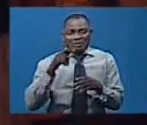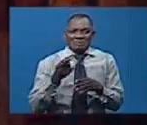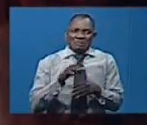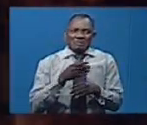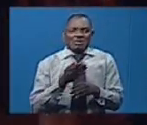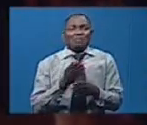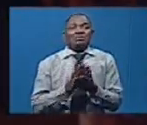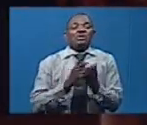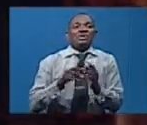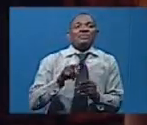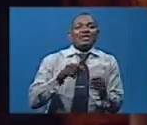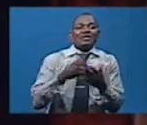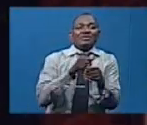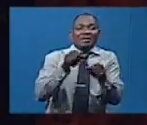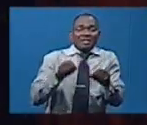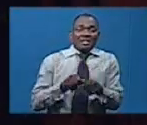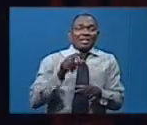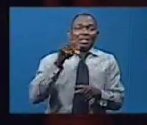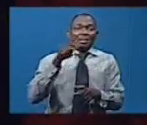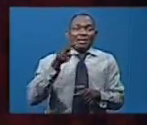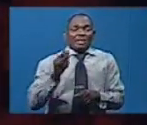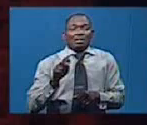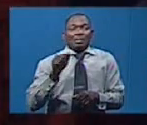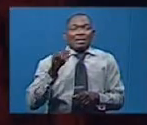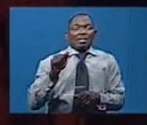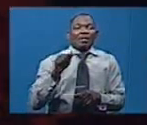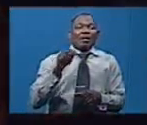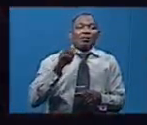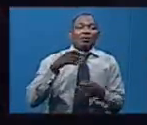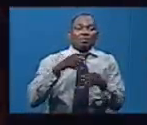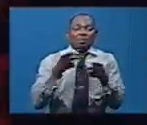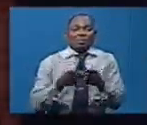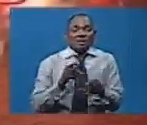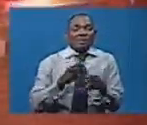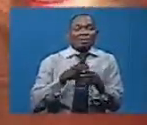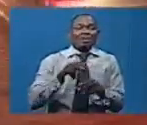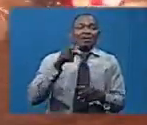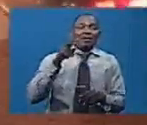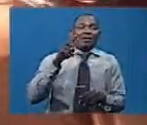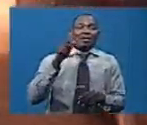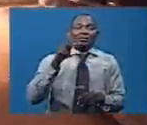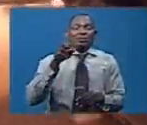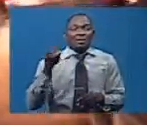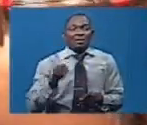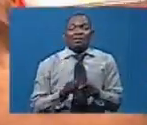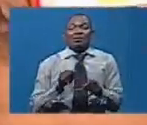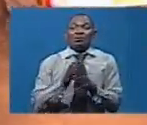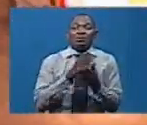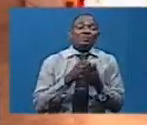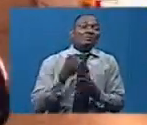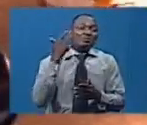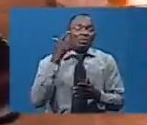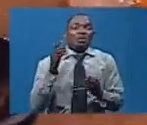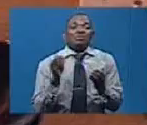thriving in new areas like La Paz, the Accra Mall area, and Timberland in Dansoman. Armed with just a mobile phone,